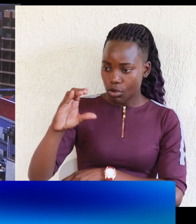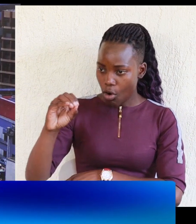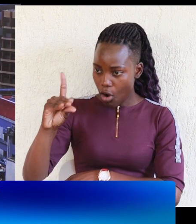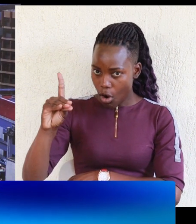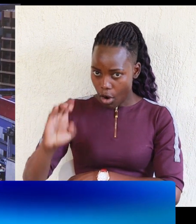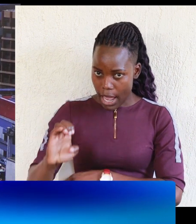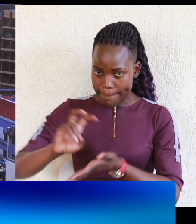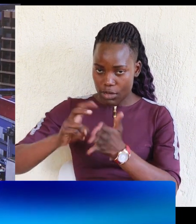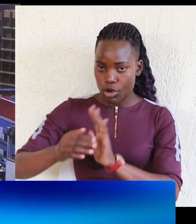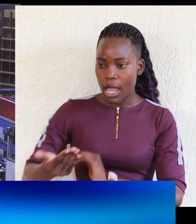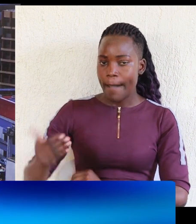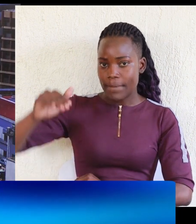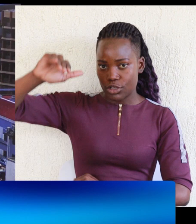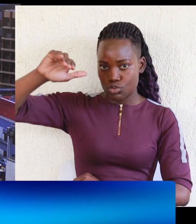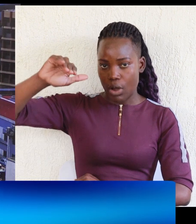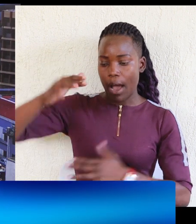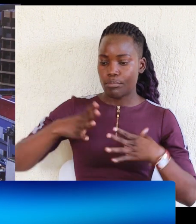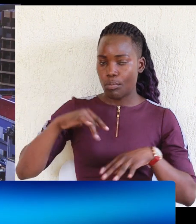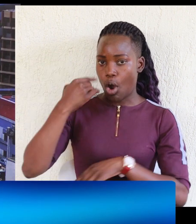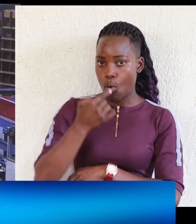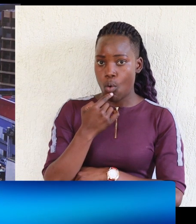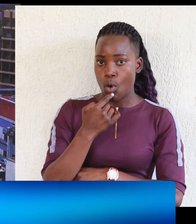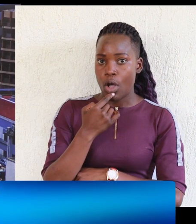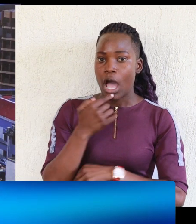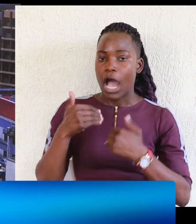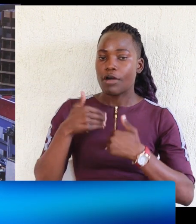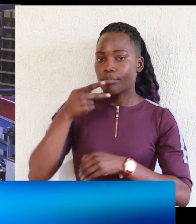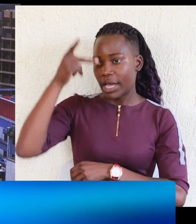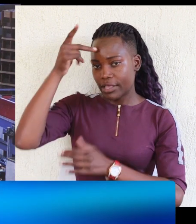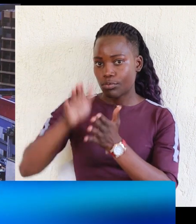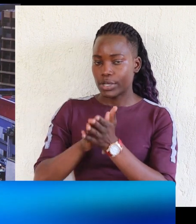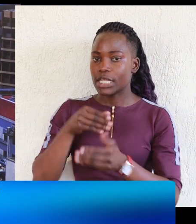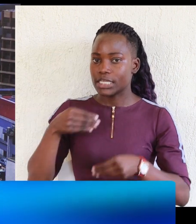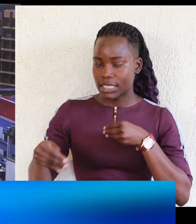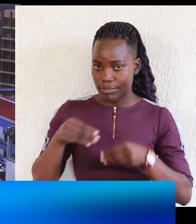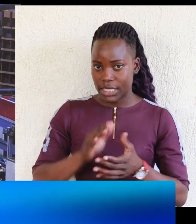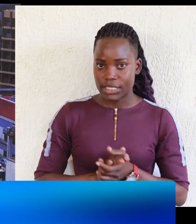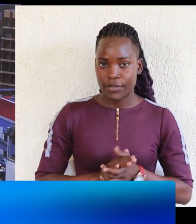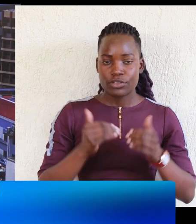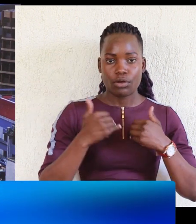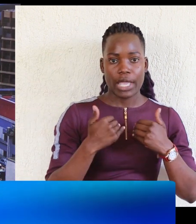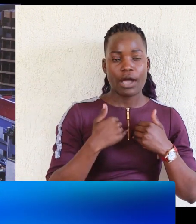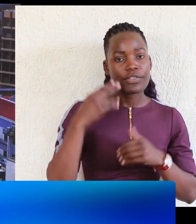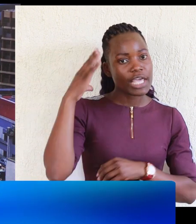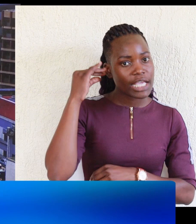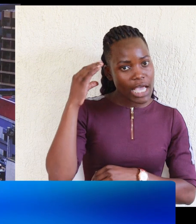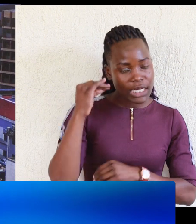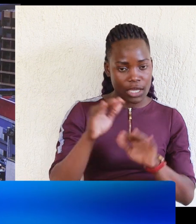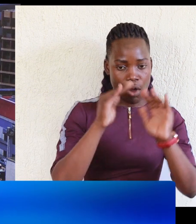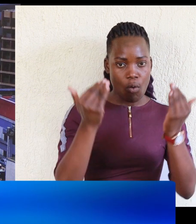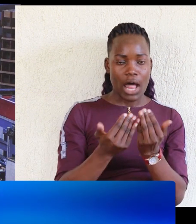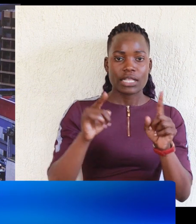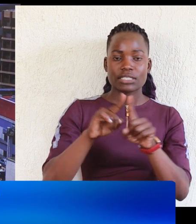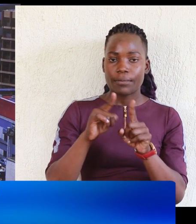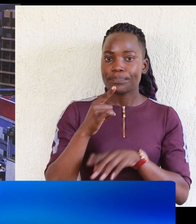a disability, and for us, more specific, the deaf, because we are in two worlds. There's a hearing world and a deaf world, a silent world.